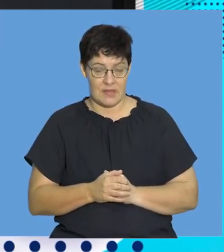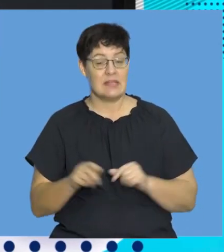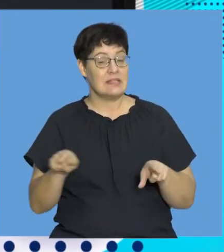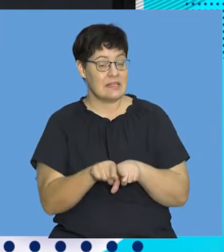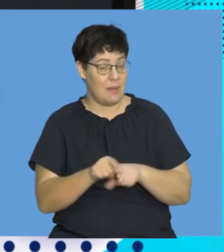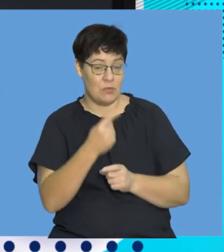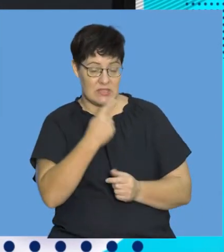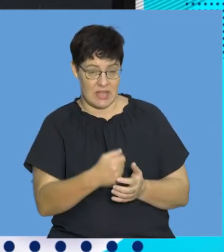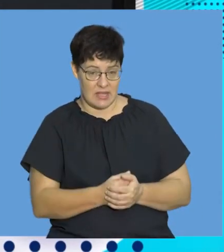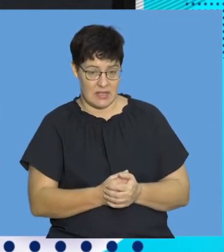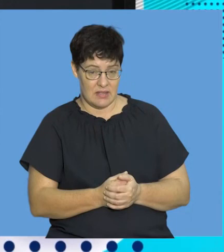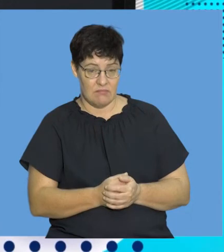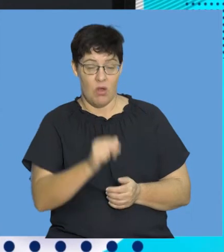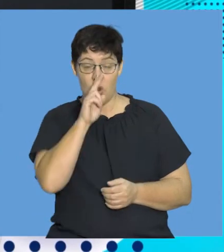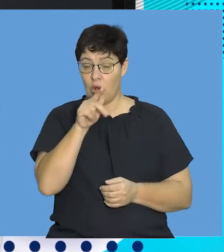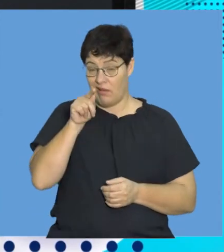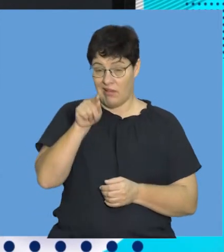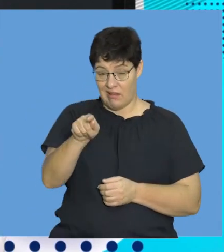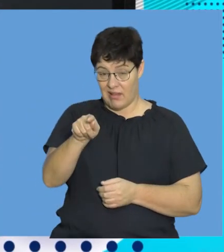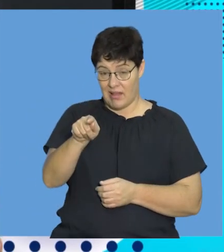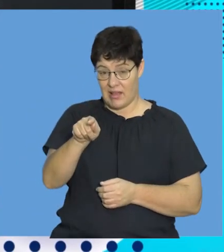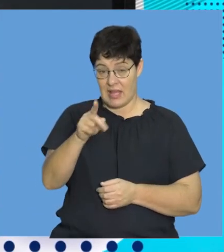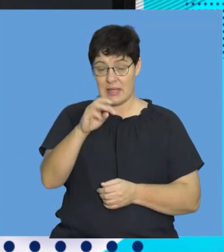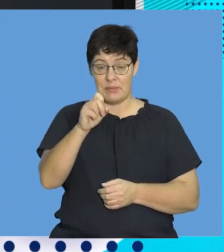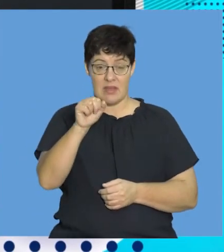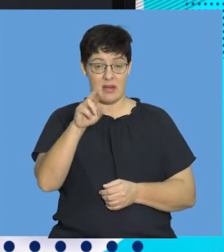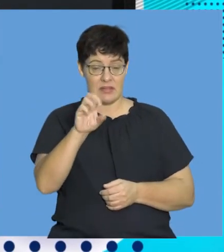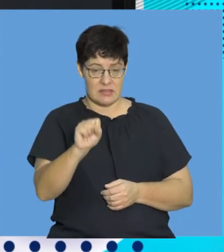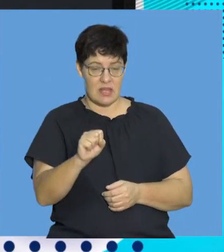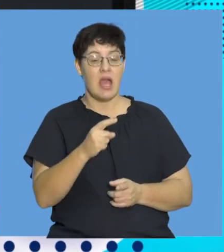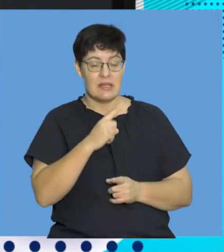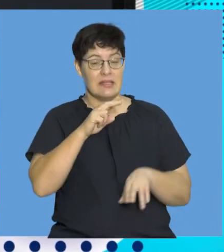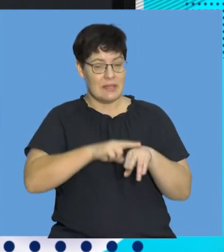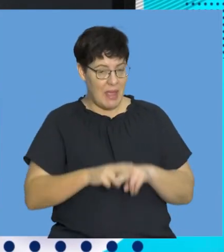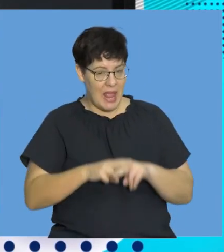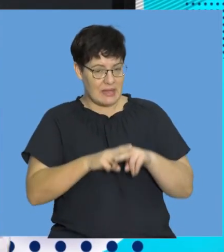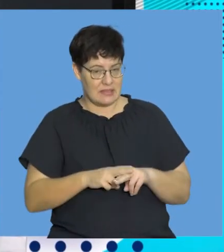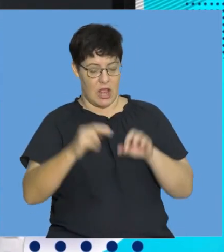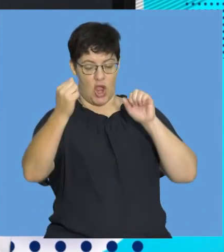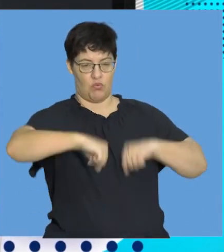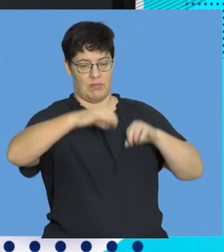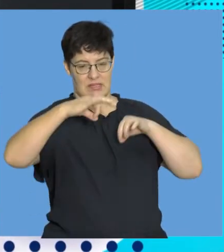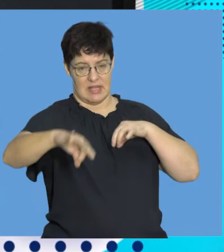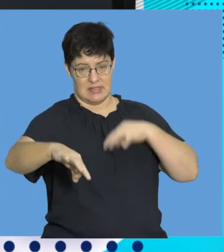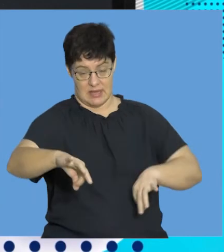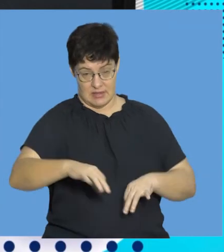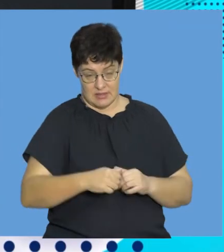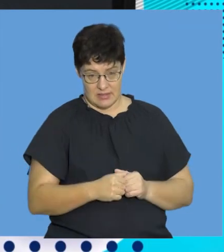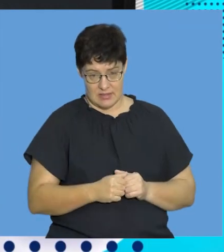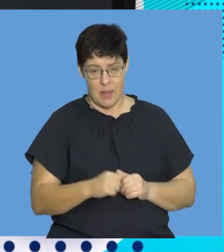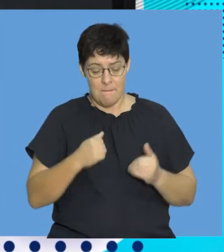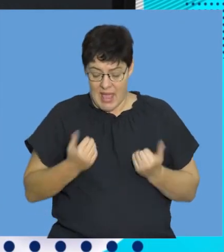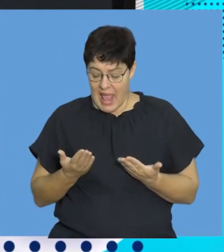said when we're looking at the debtors, we refer to the terms of the agreement. In other words, how are